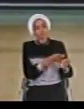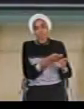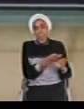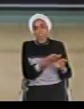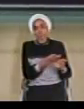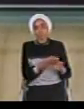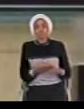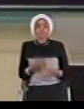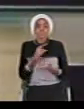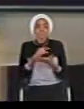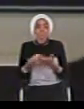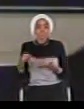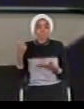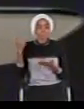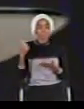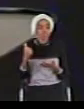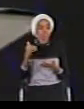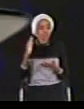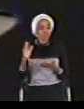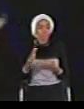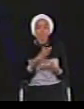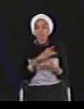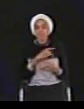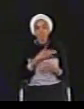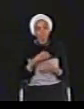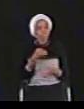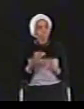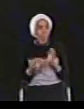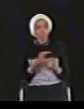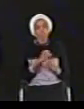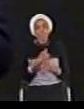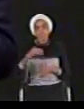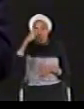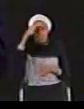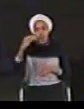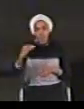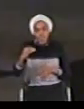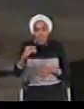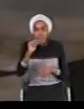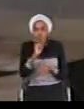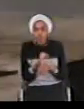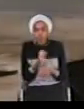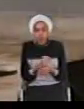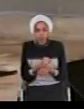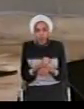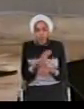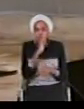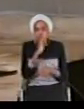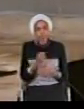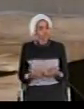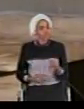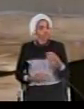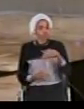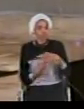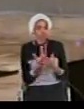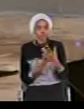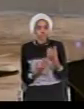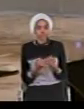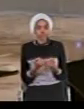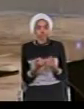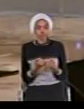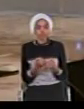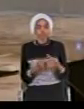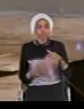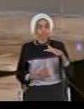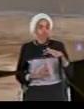in verse 15, and if any man's work be burnt, any